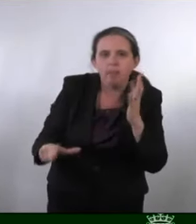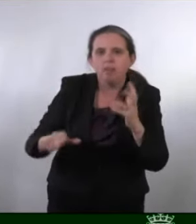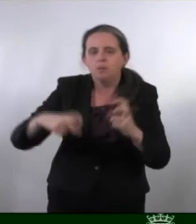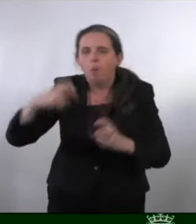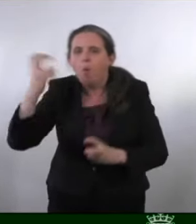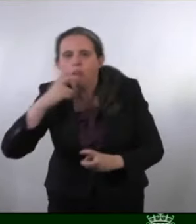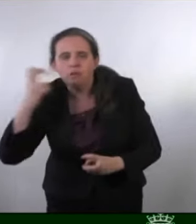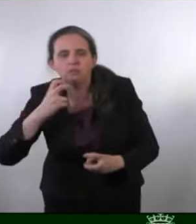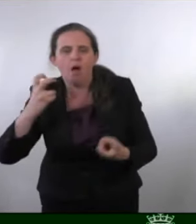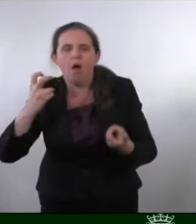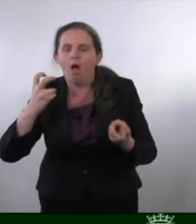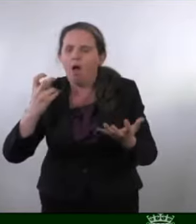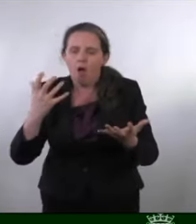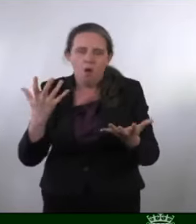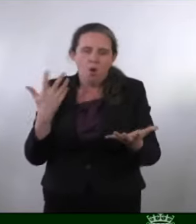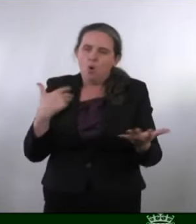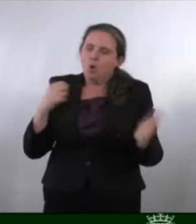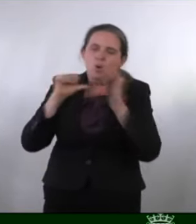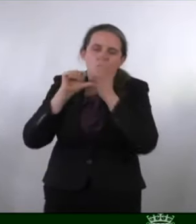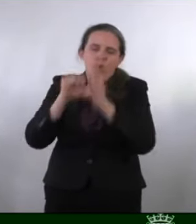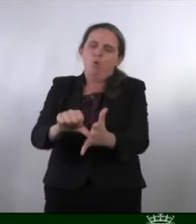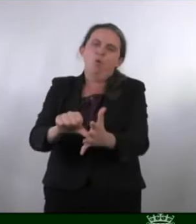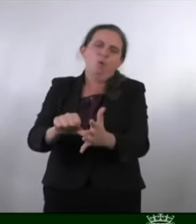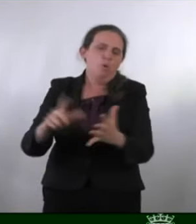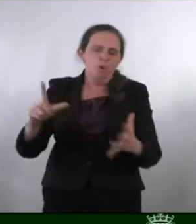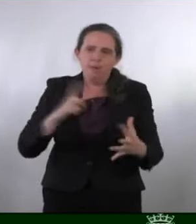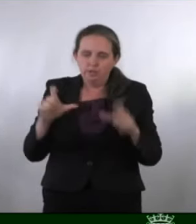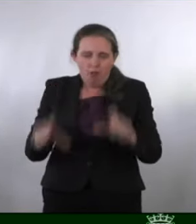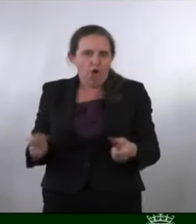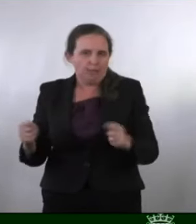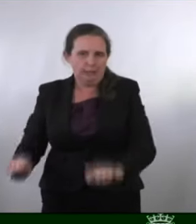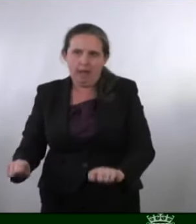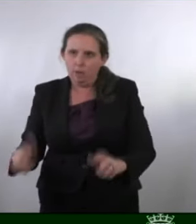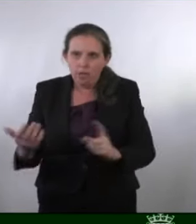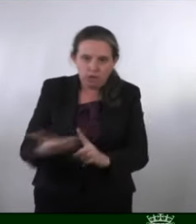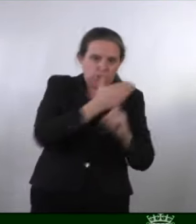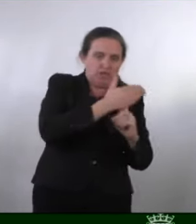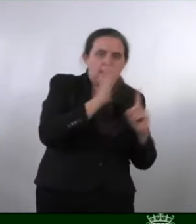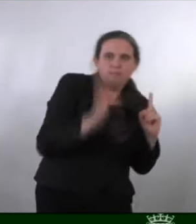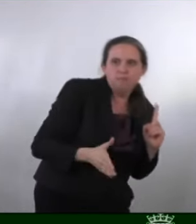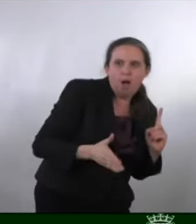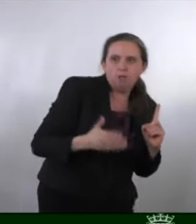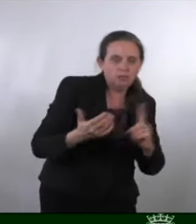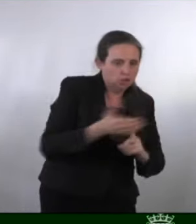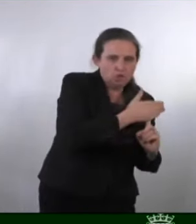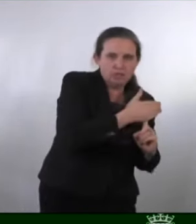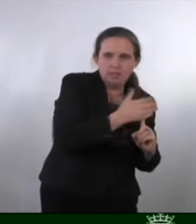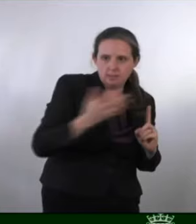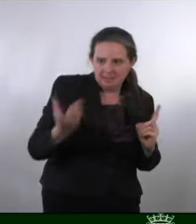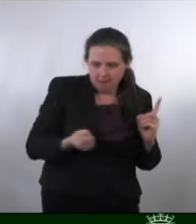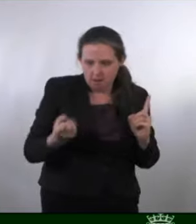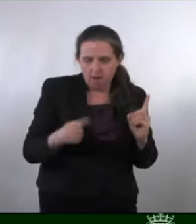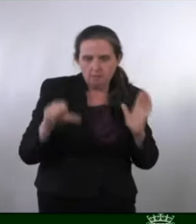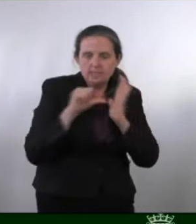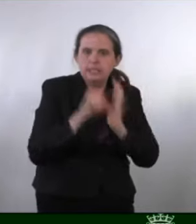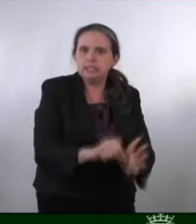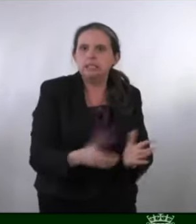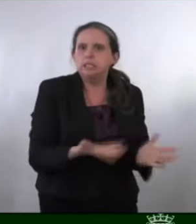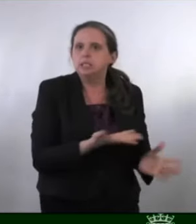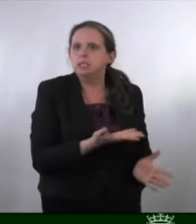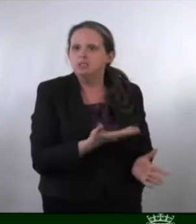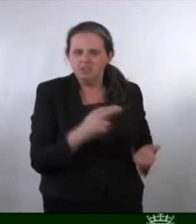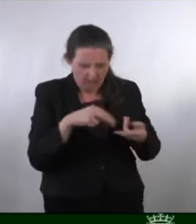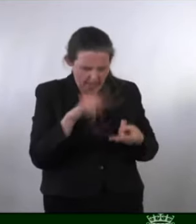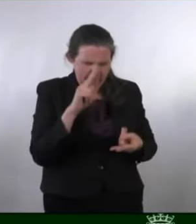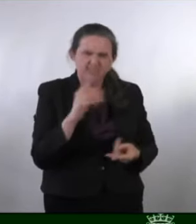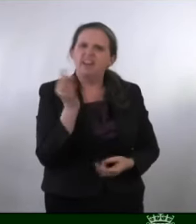follow government advice on shielding or protecting themselves. So how does he justify not applying the same uplift to those people, and